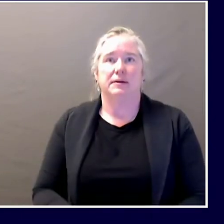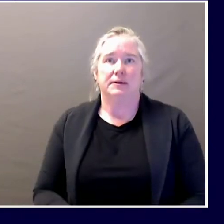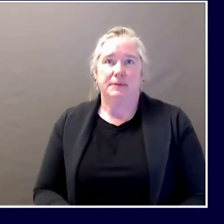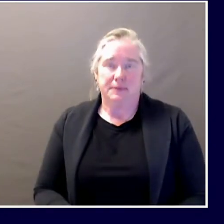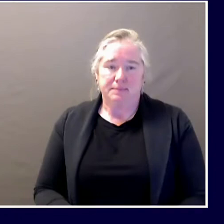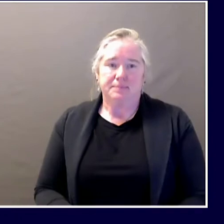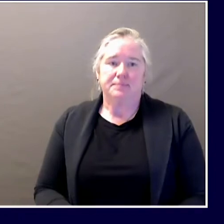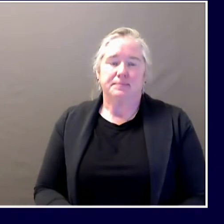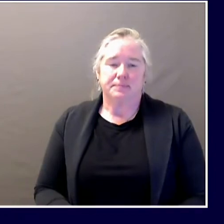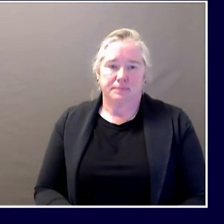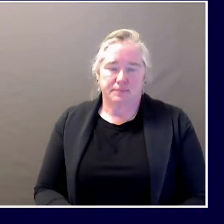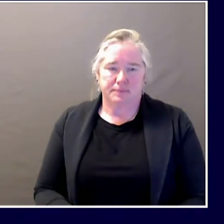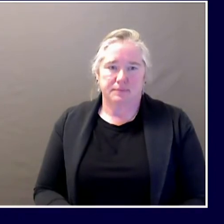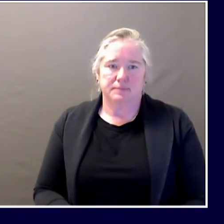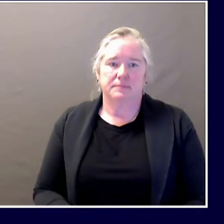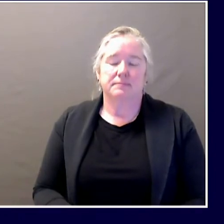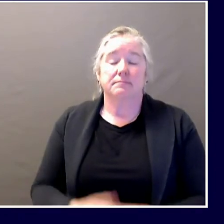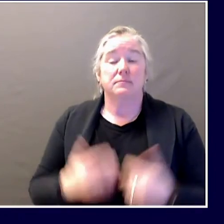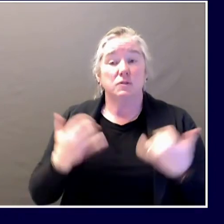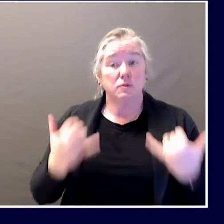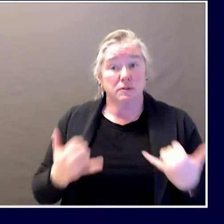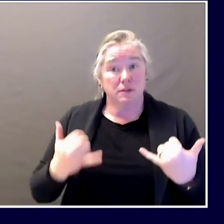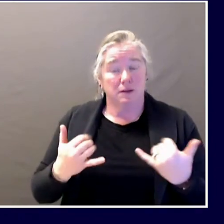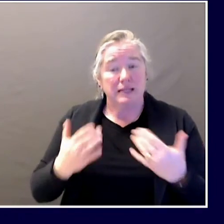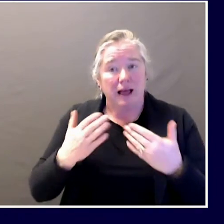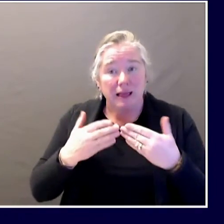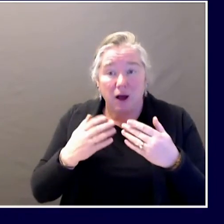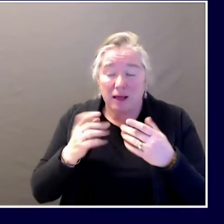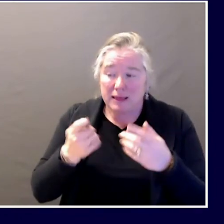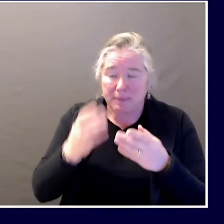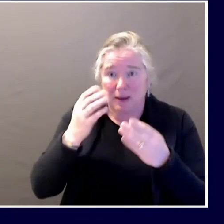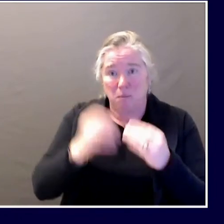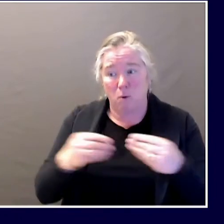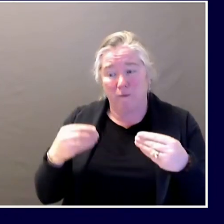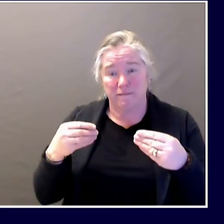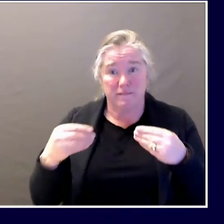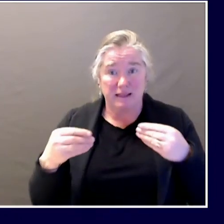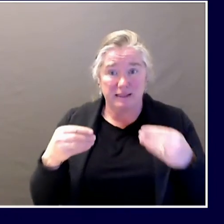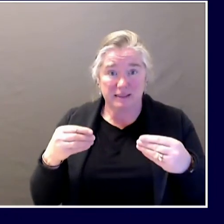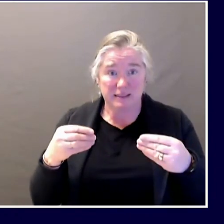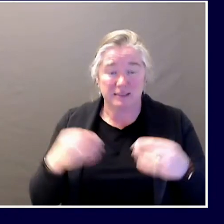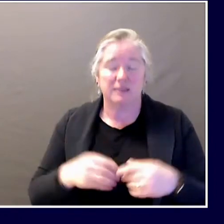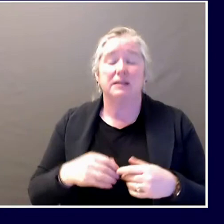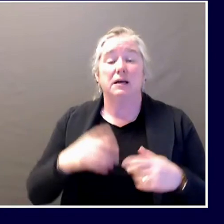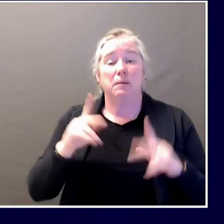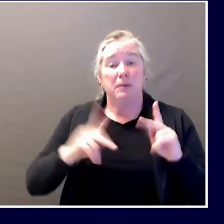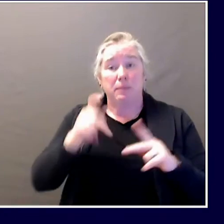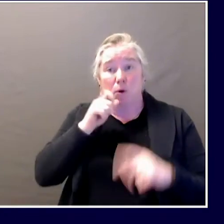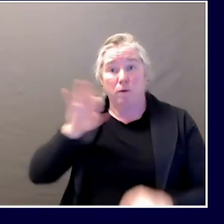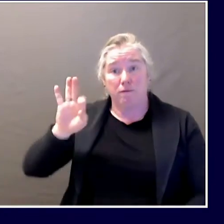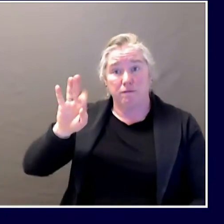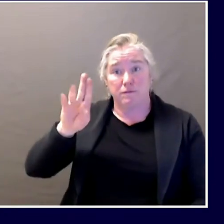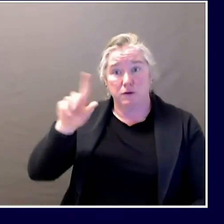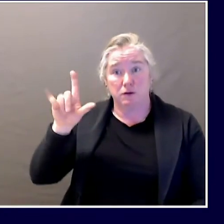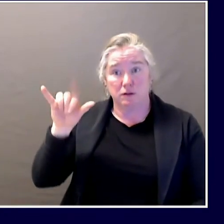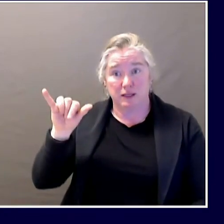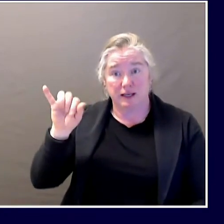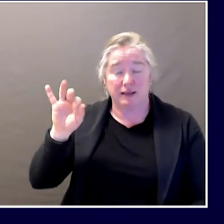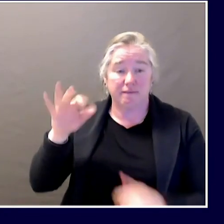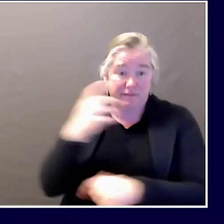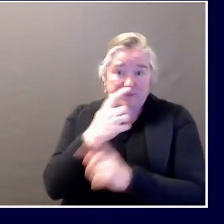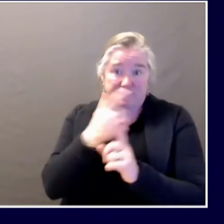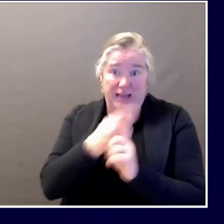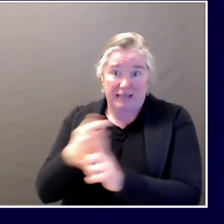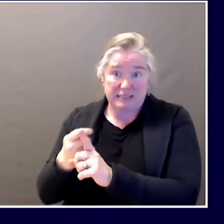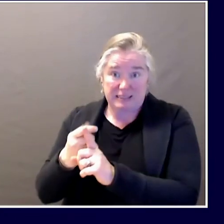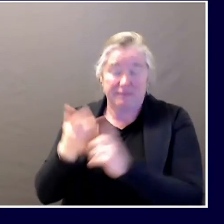friends. No longer must fully vaccinated folks avoid seeing their unvaccinated